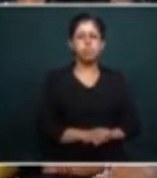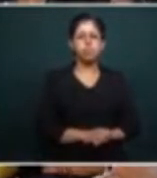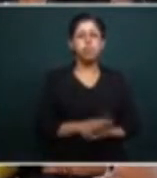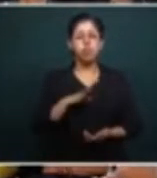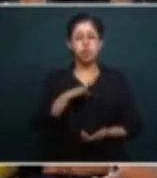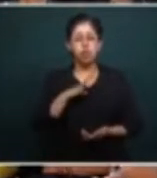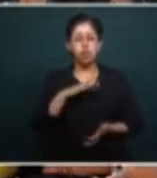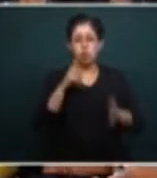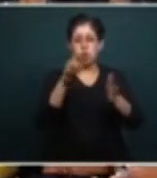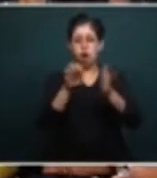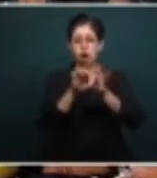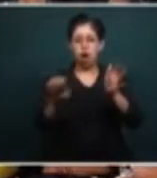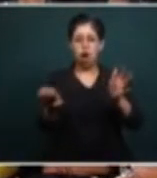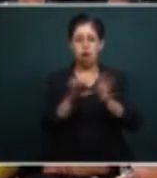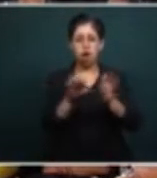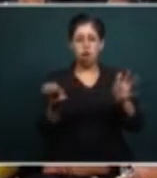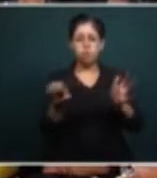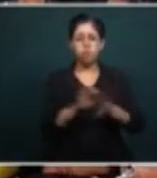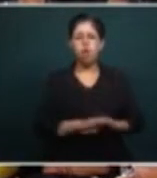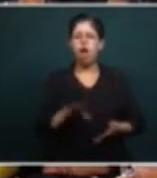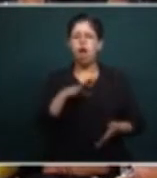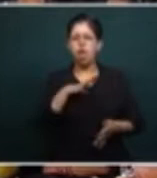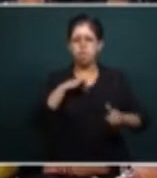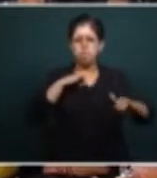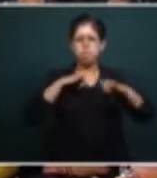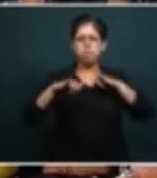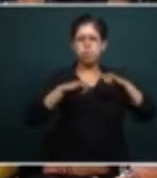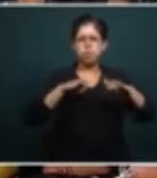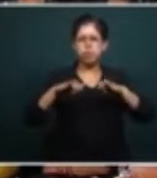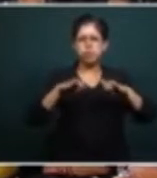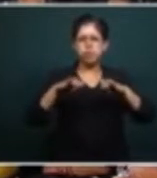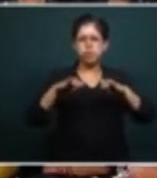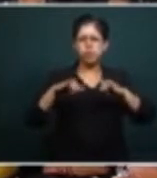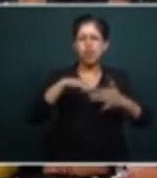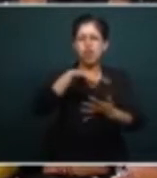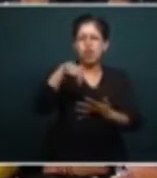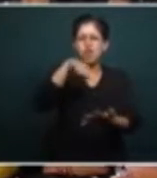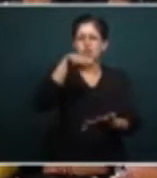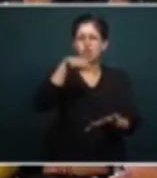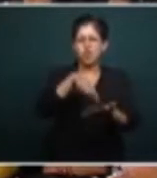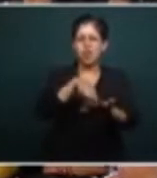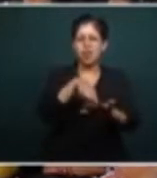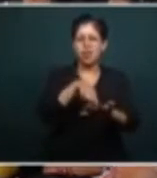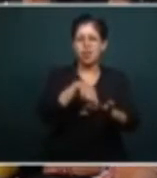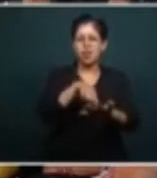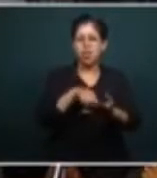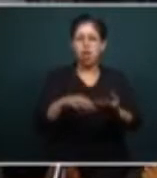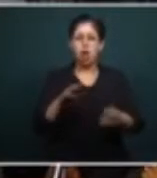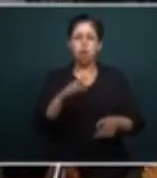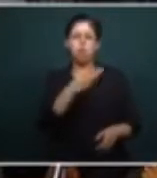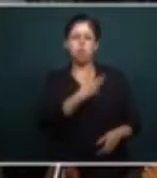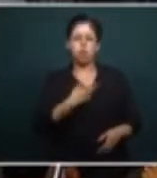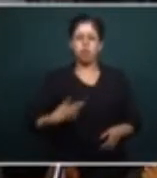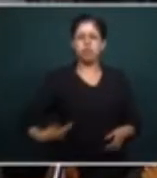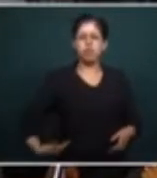prisons. So we have mapped out each of the